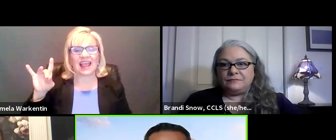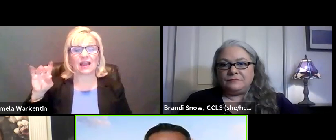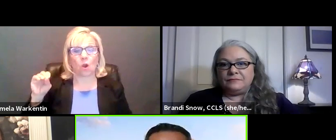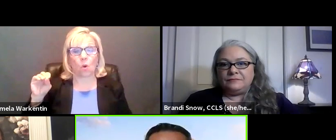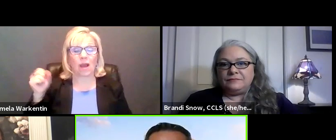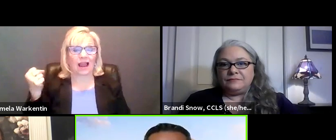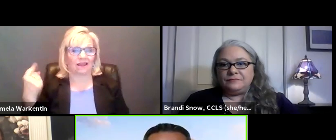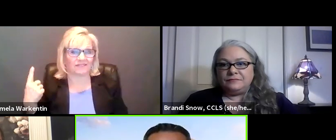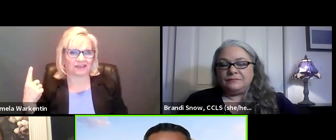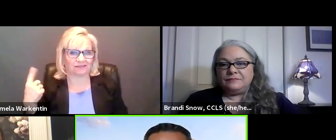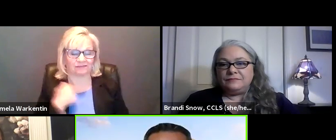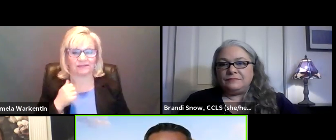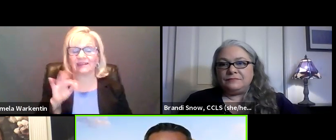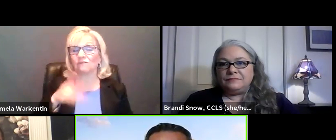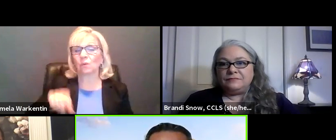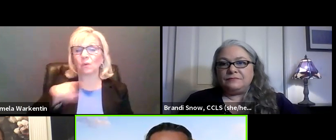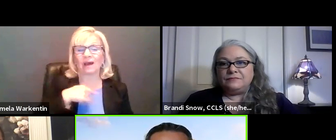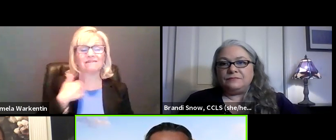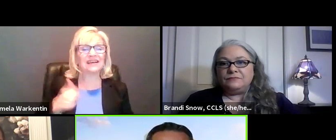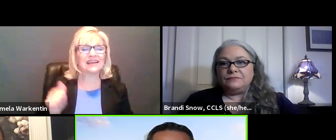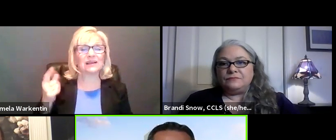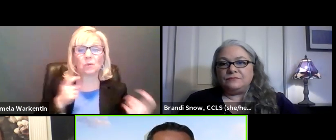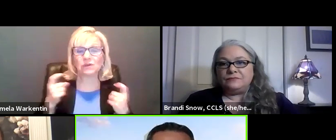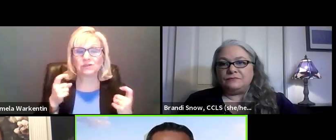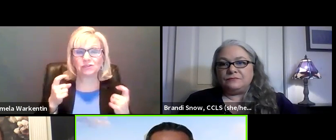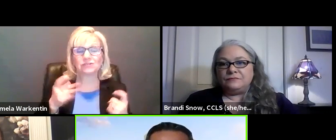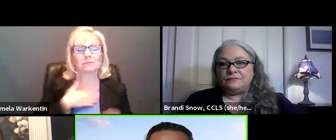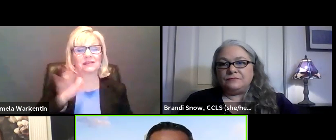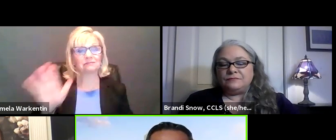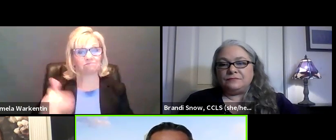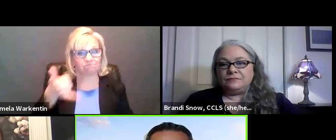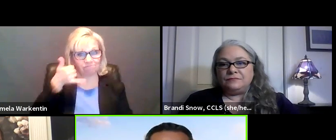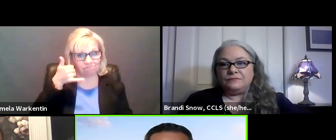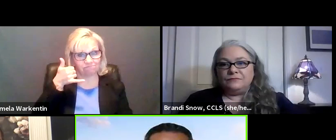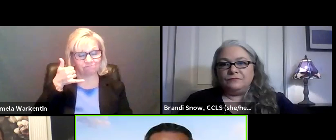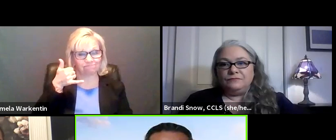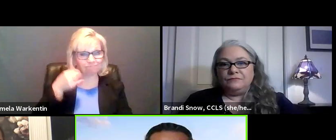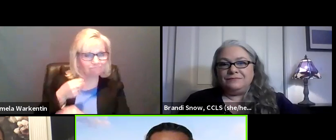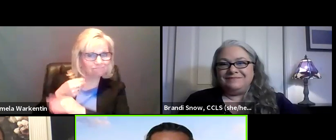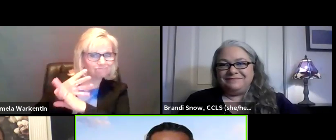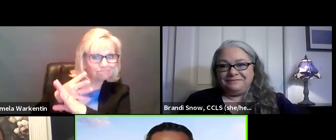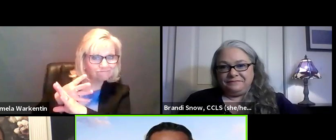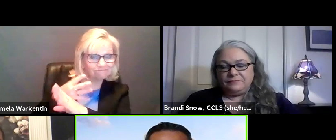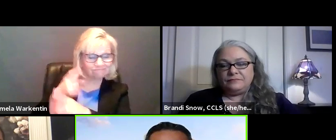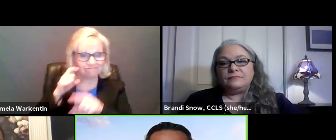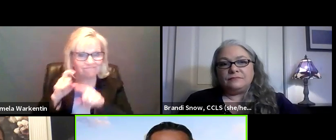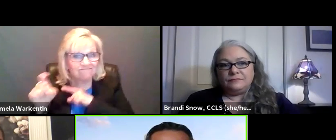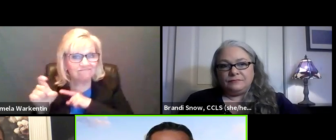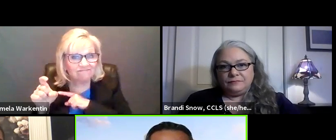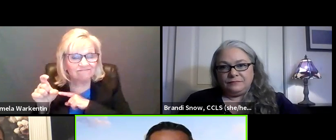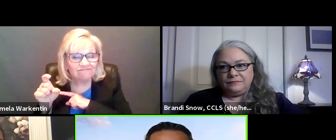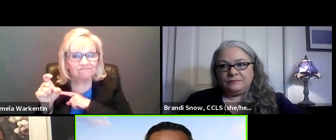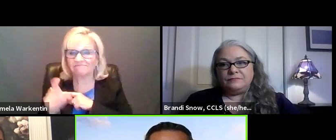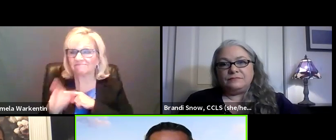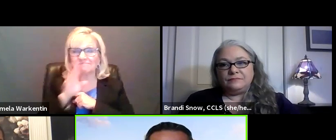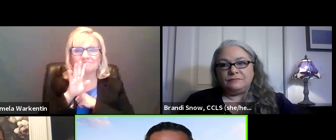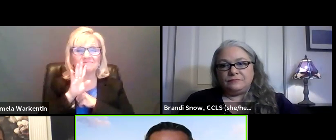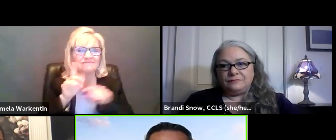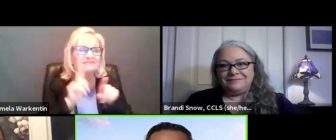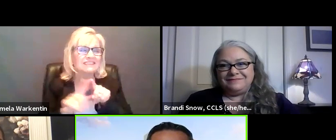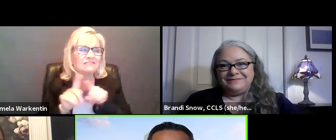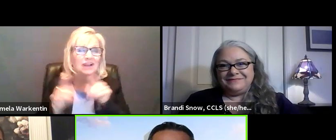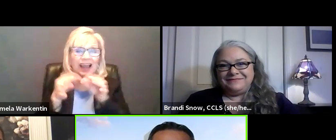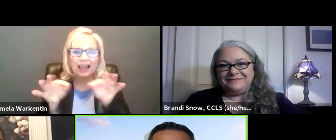1-800-675-8001. If you have any questions, please pick up the phone. They speak multiple languages. They're completely the right